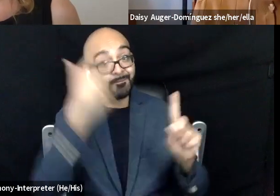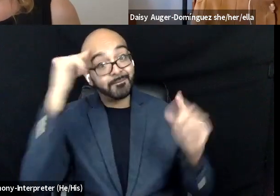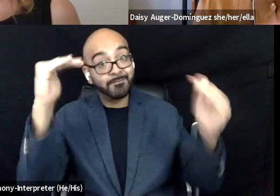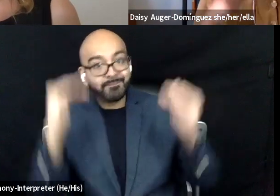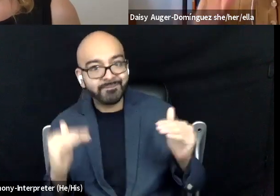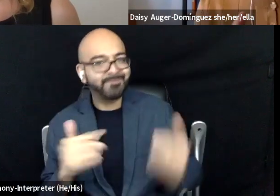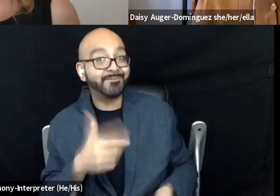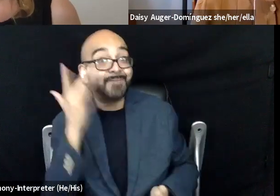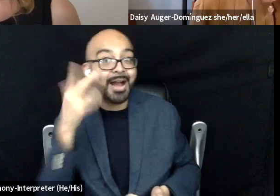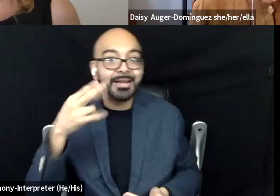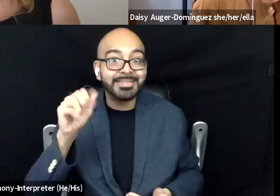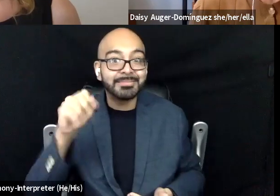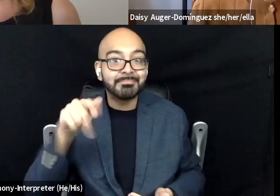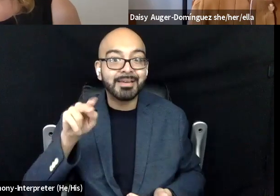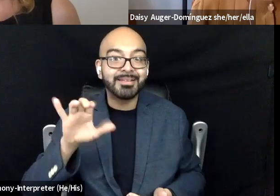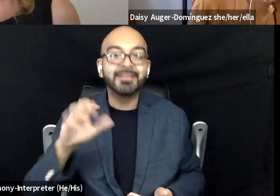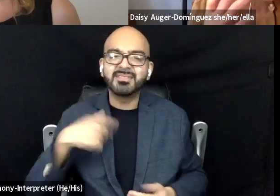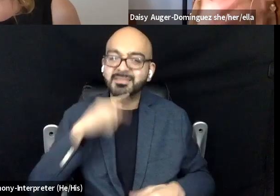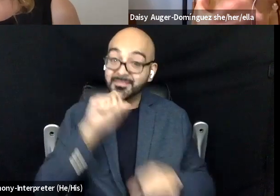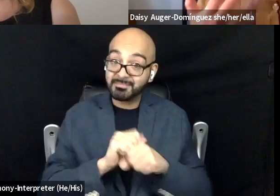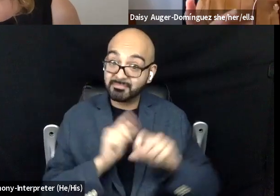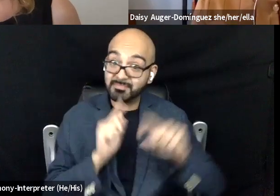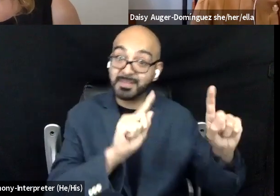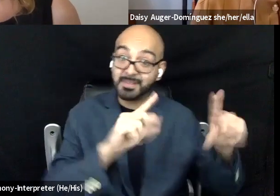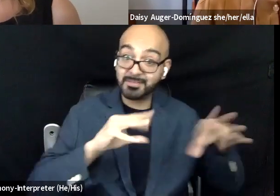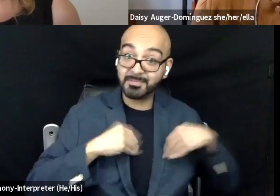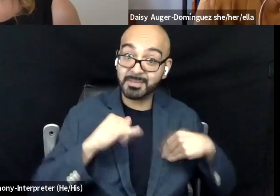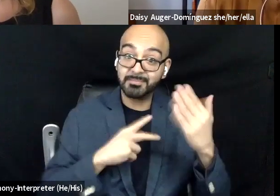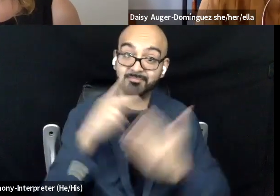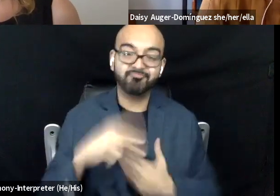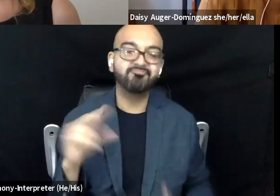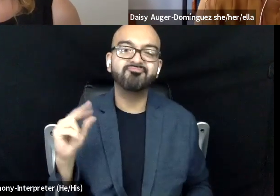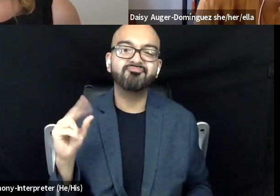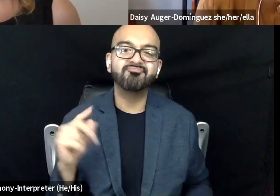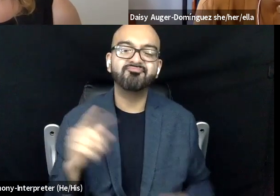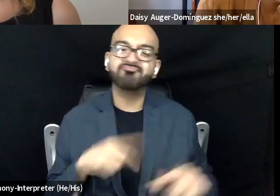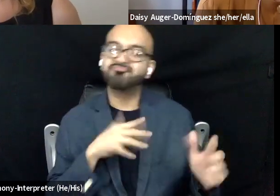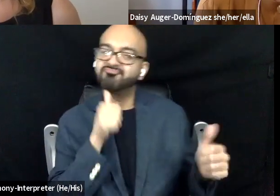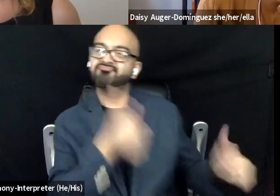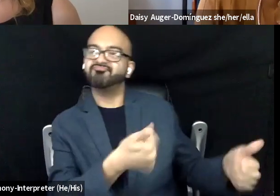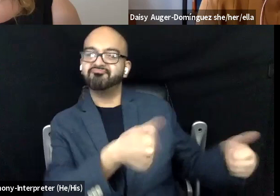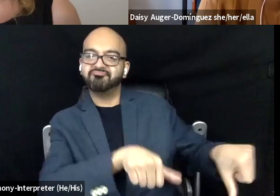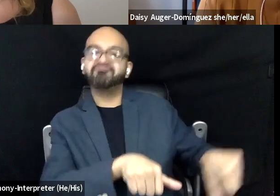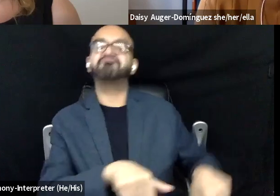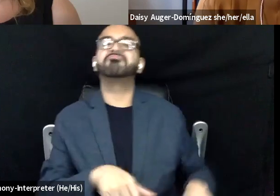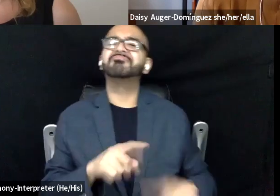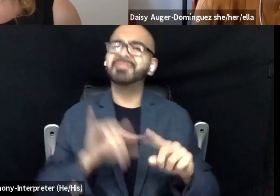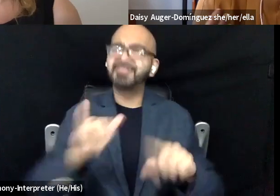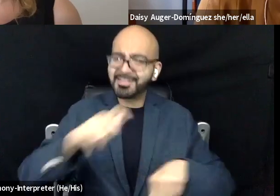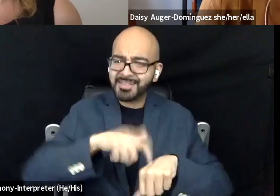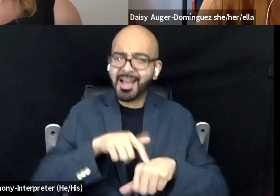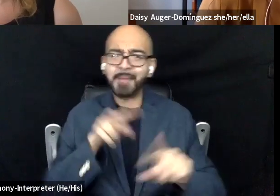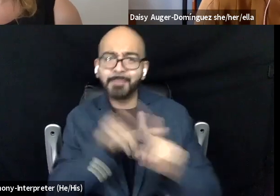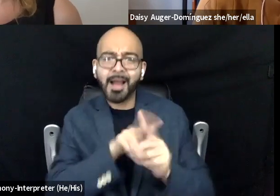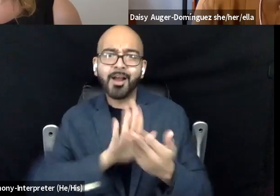that institution. I did not attend that program. But it was a time when I should have felt excited. I should have felt wanted and a